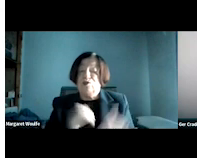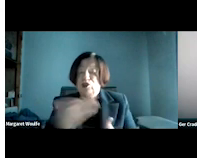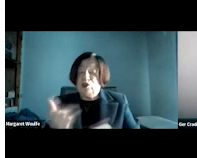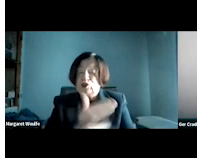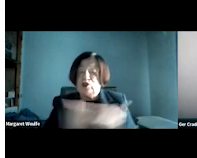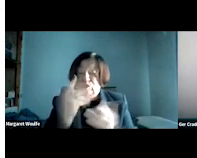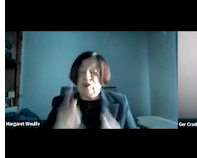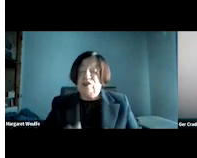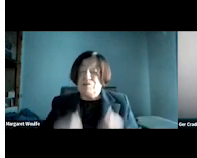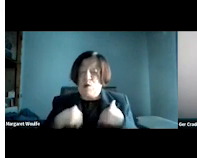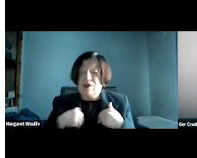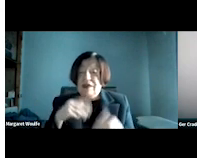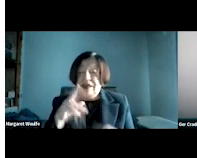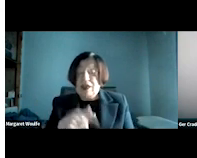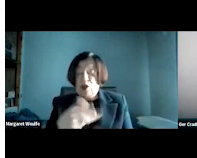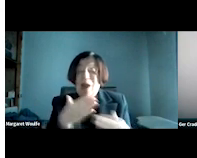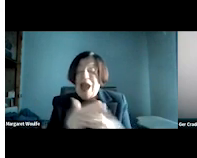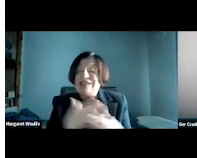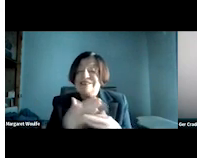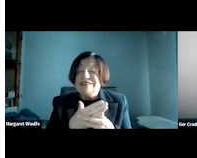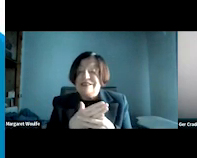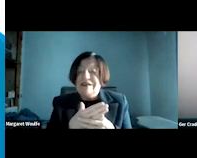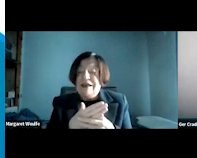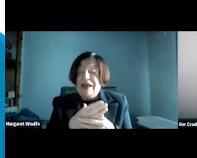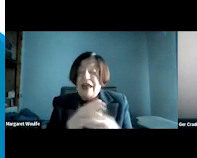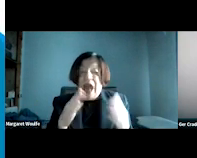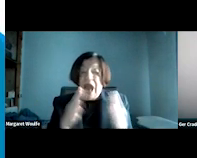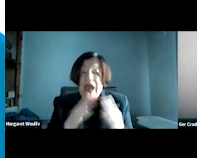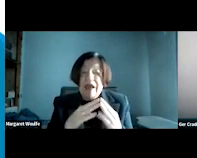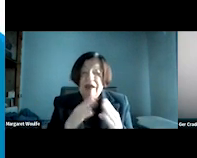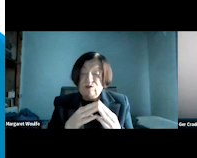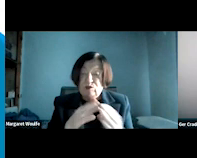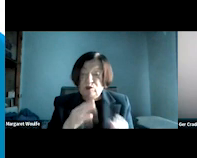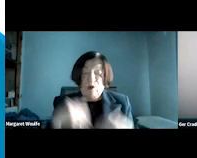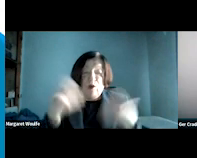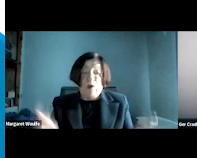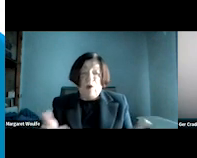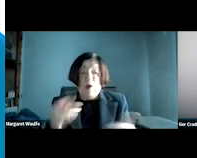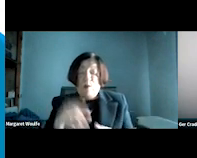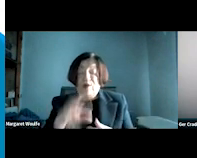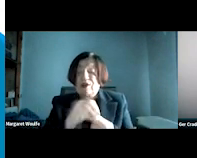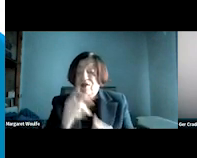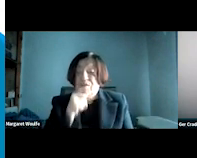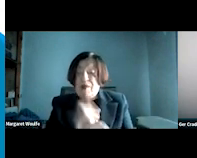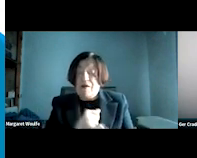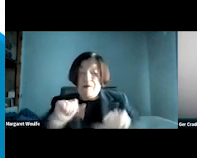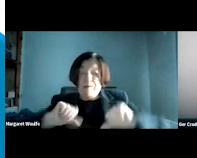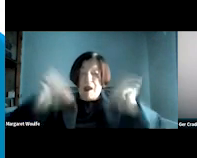this morning, is can you access a dwelling? Can you understand, particularly if you're talking about